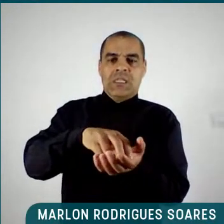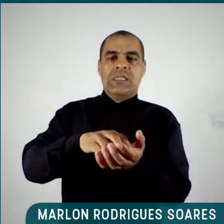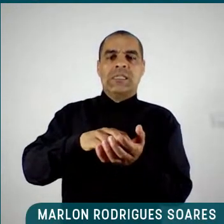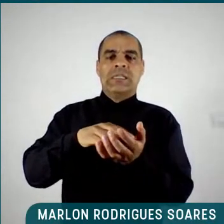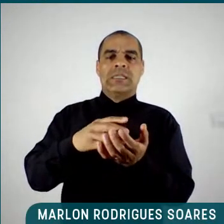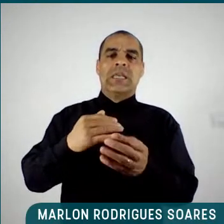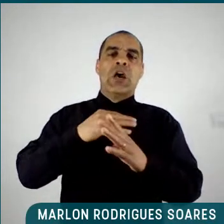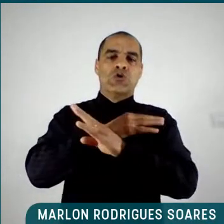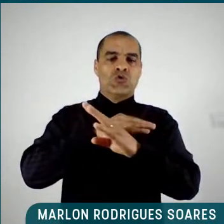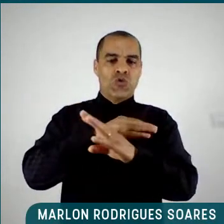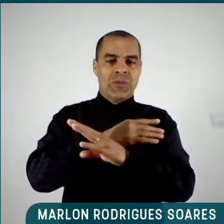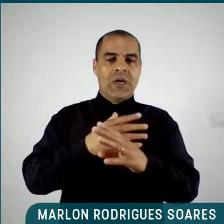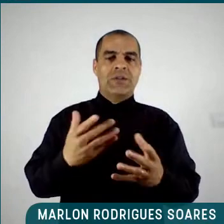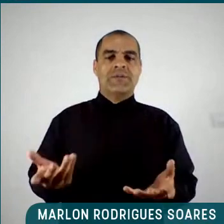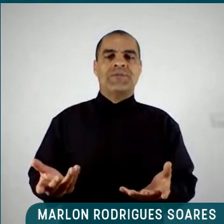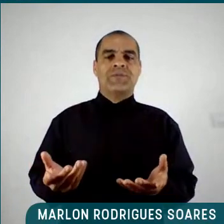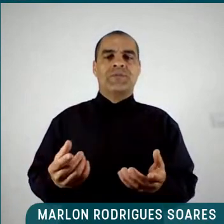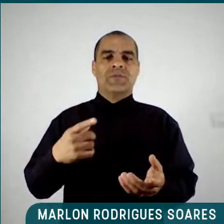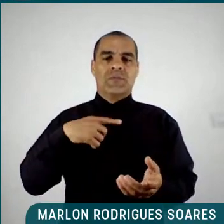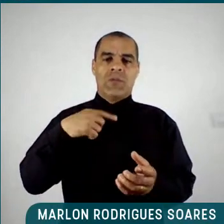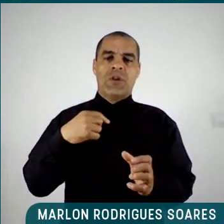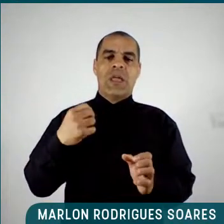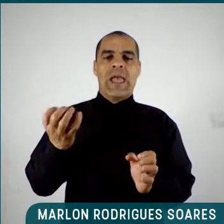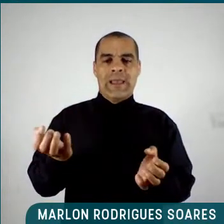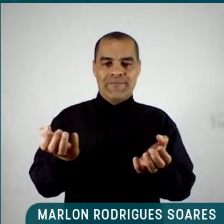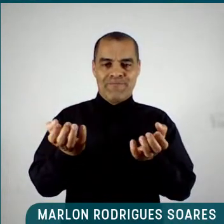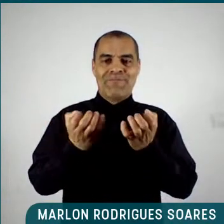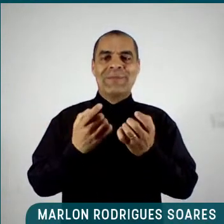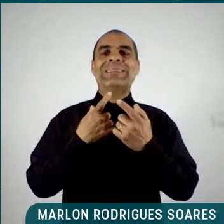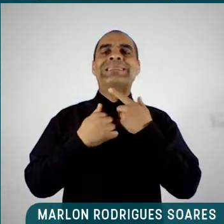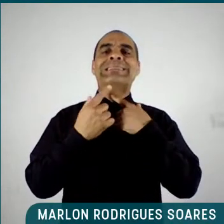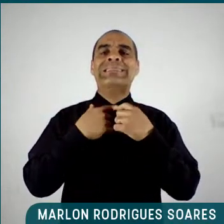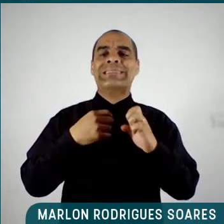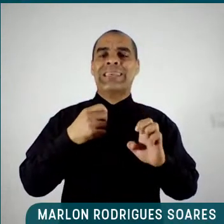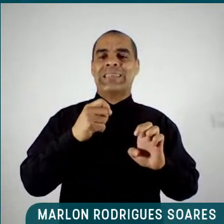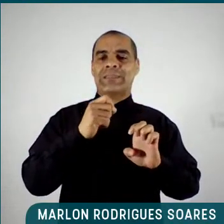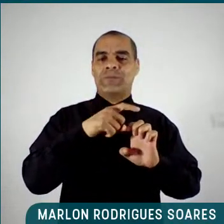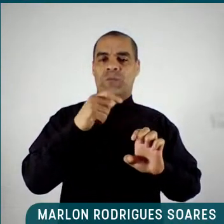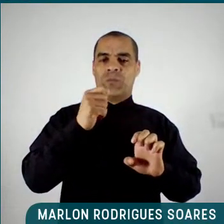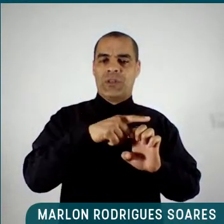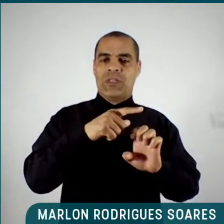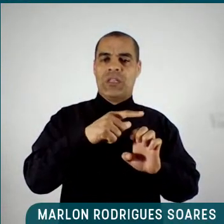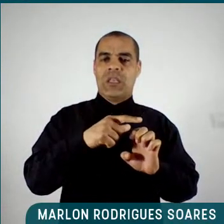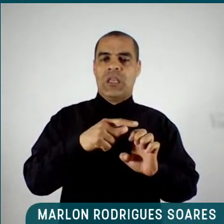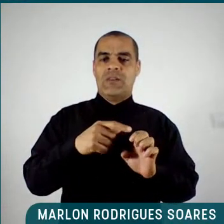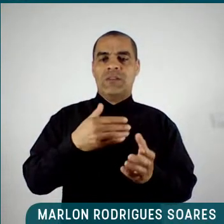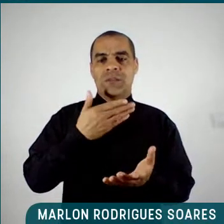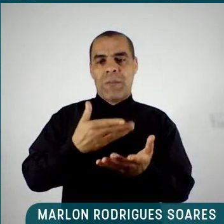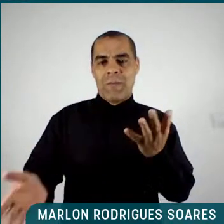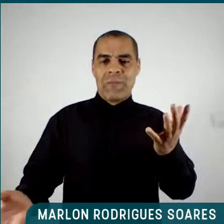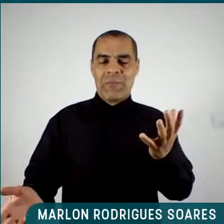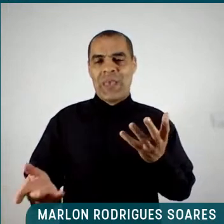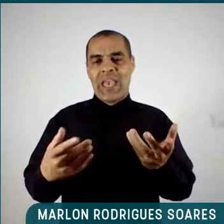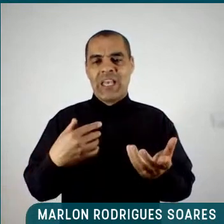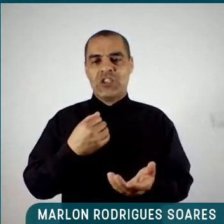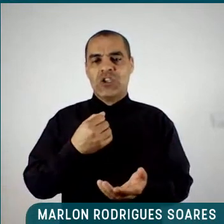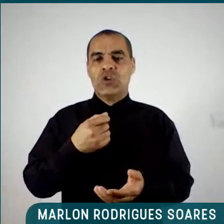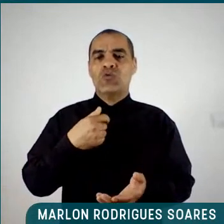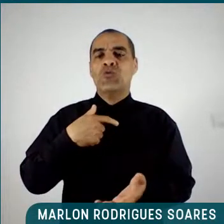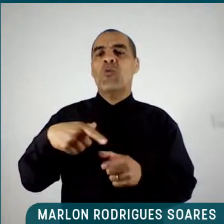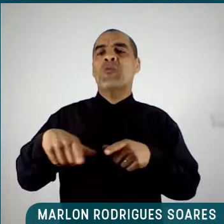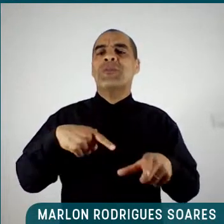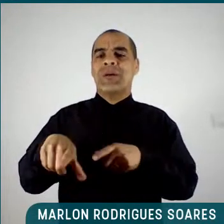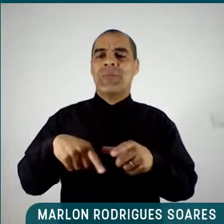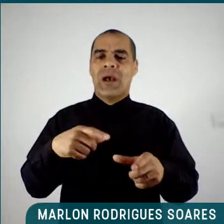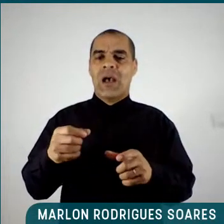new urban quer centers. empreender ou às vezes A woman perde o wants emprego e to vê be an que pode entrepreneur. encontrar uma She saída loses her